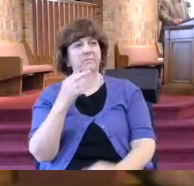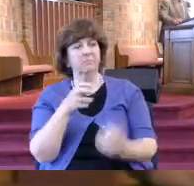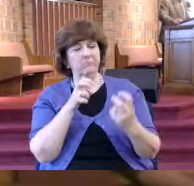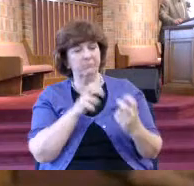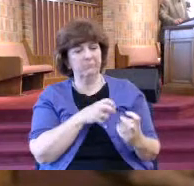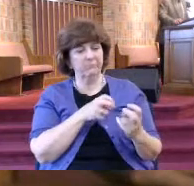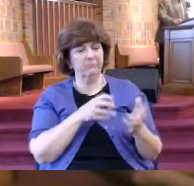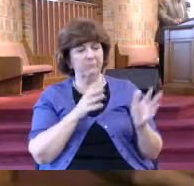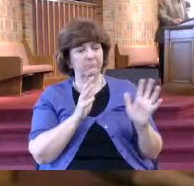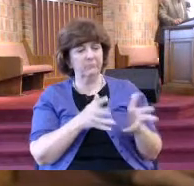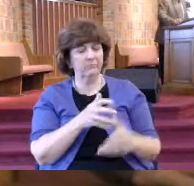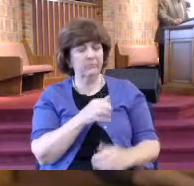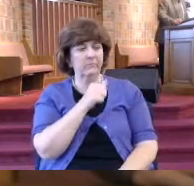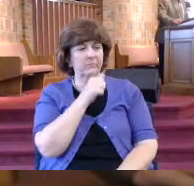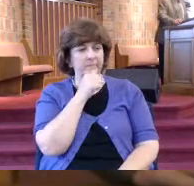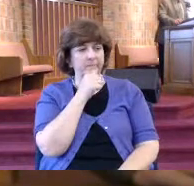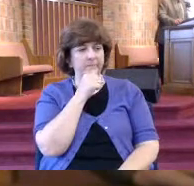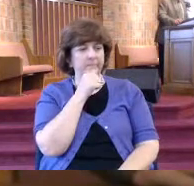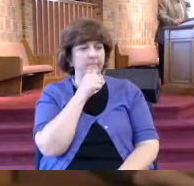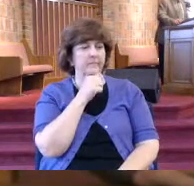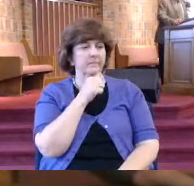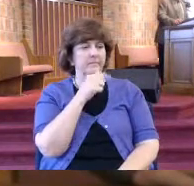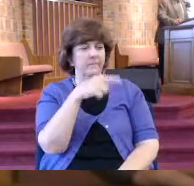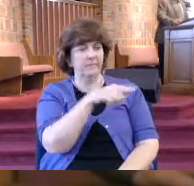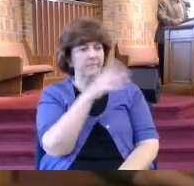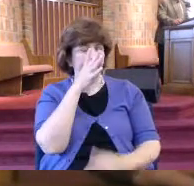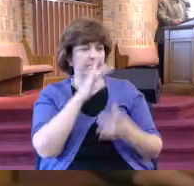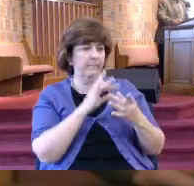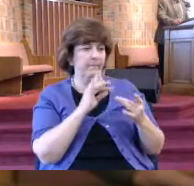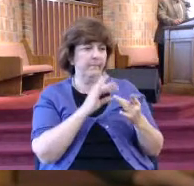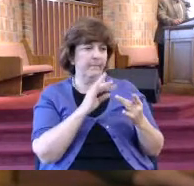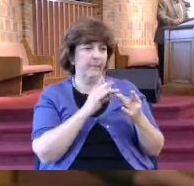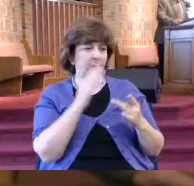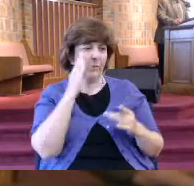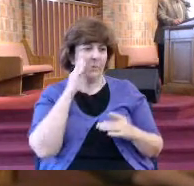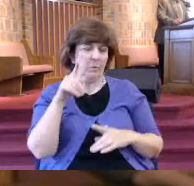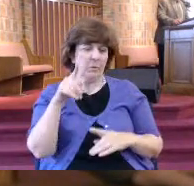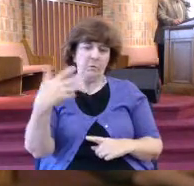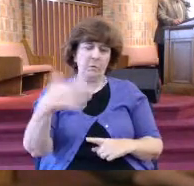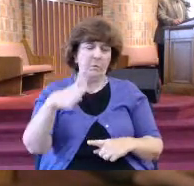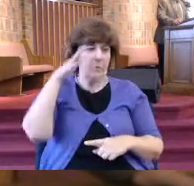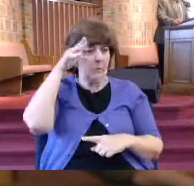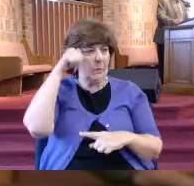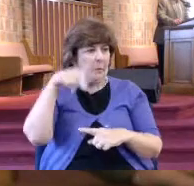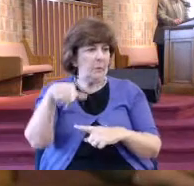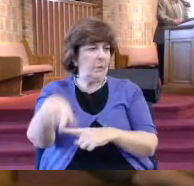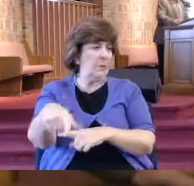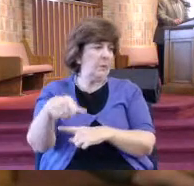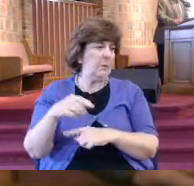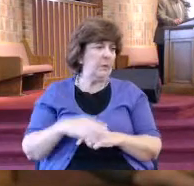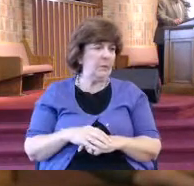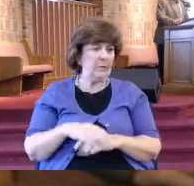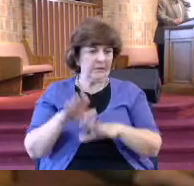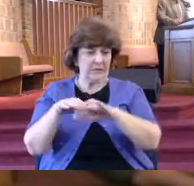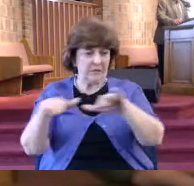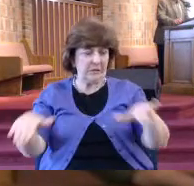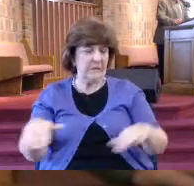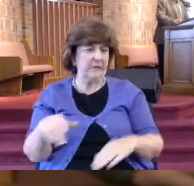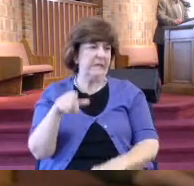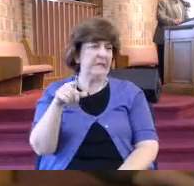privately, could describe situations where you knew of an unruly child, a child who refused